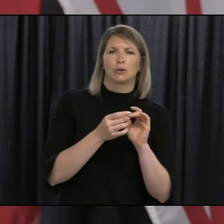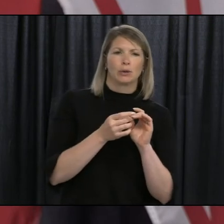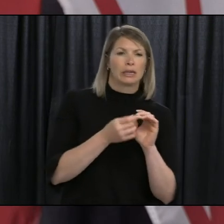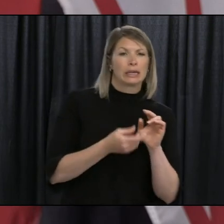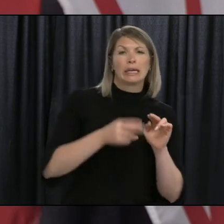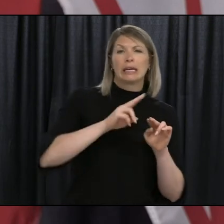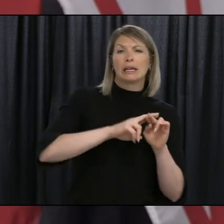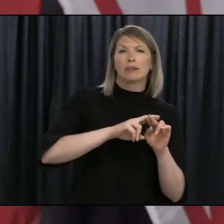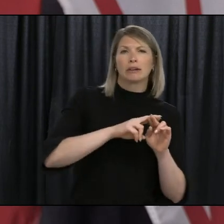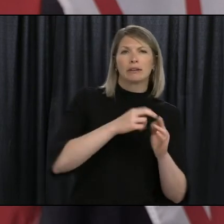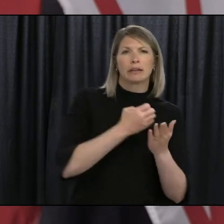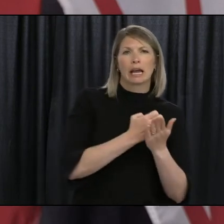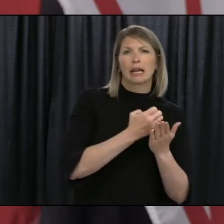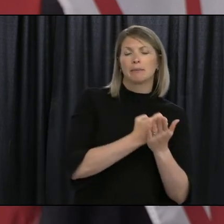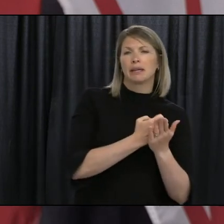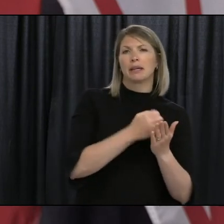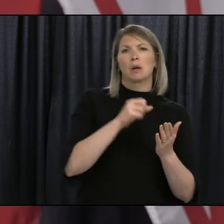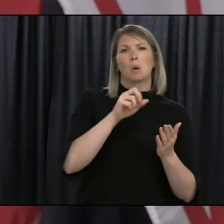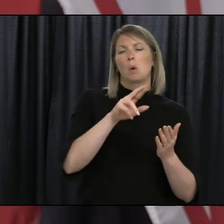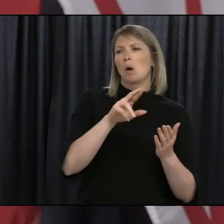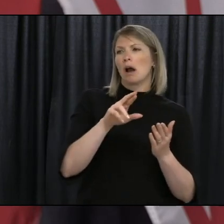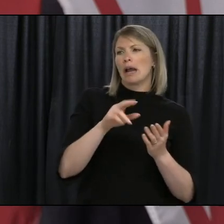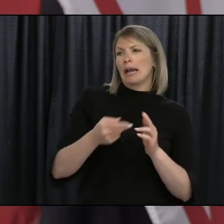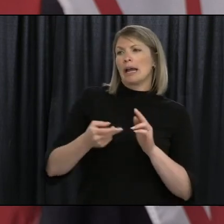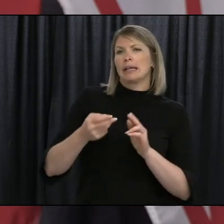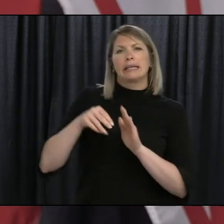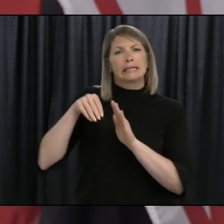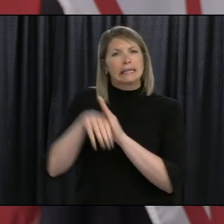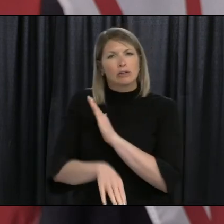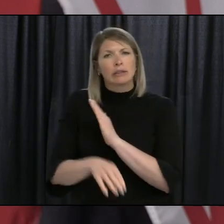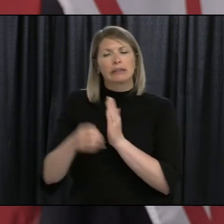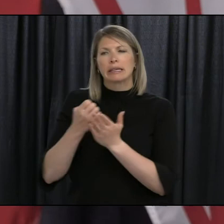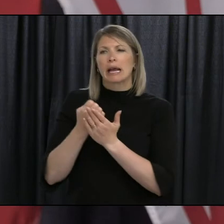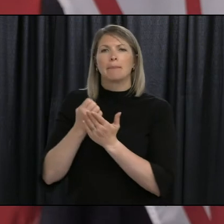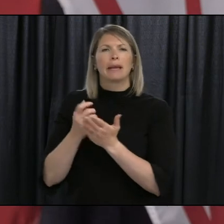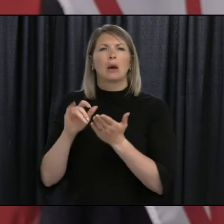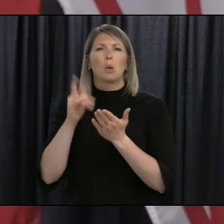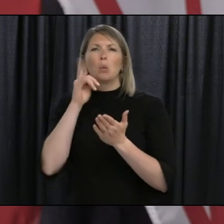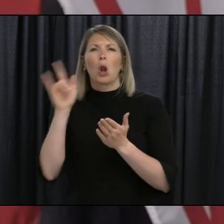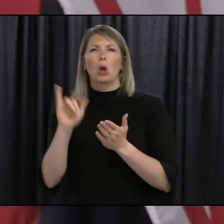in, less overtime has gone in, how this can play out in the future?